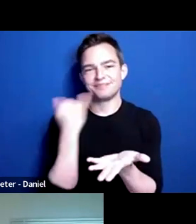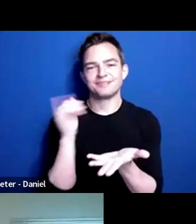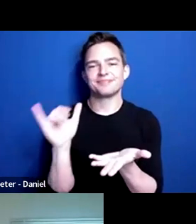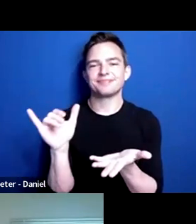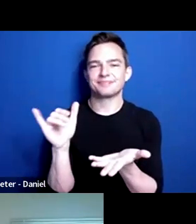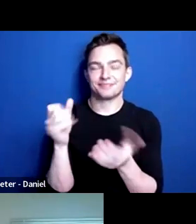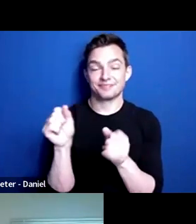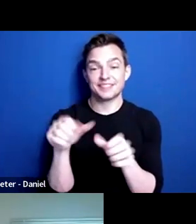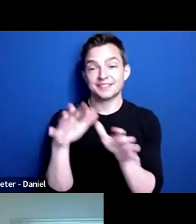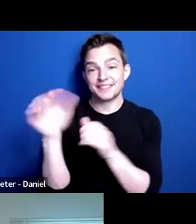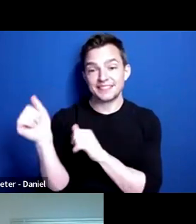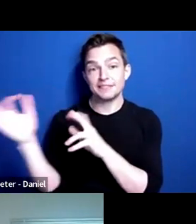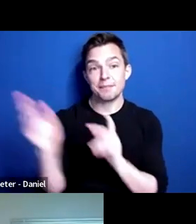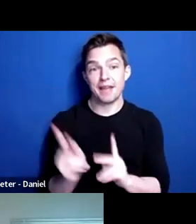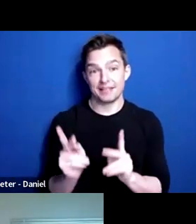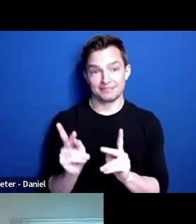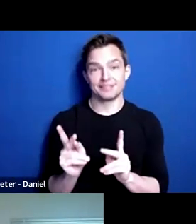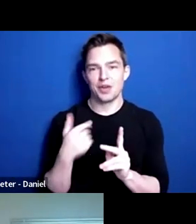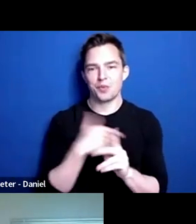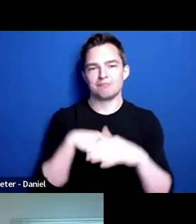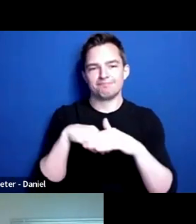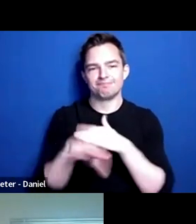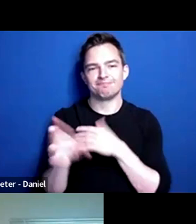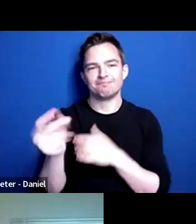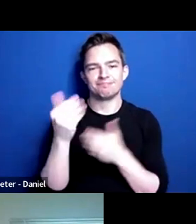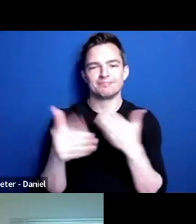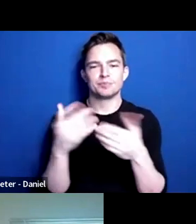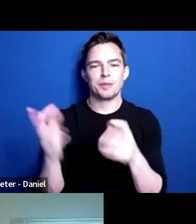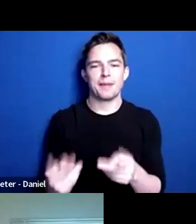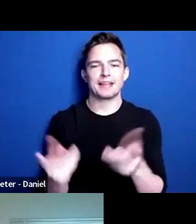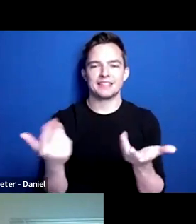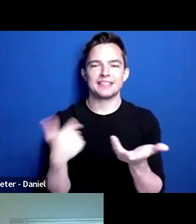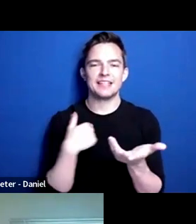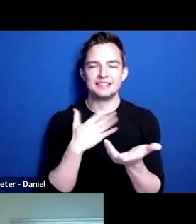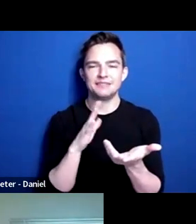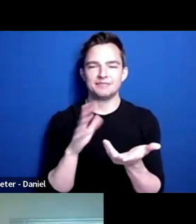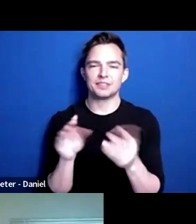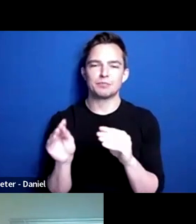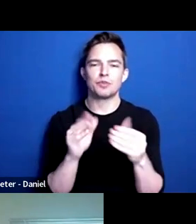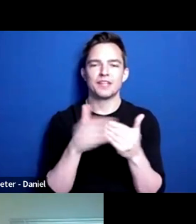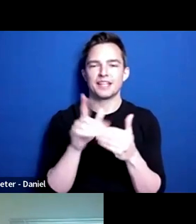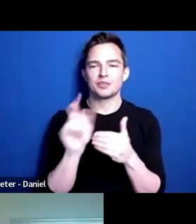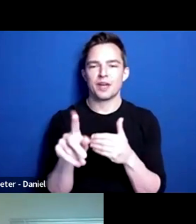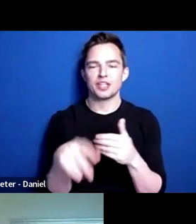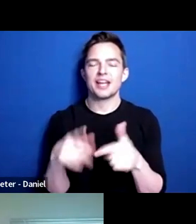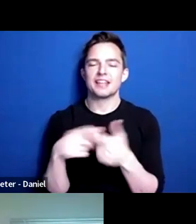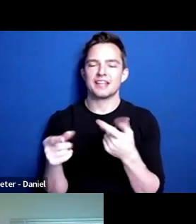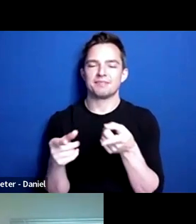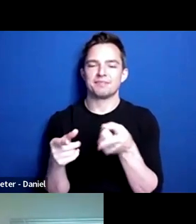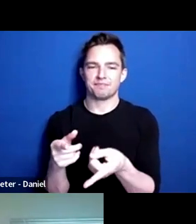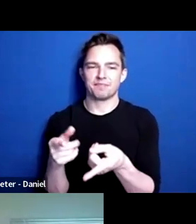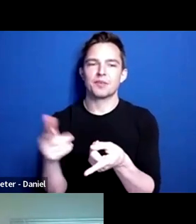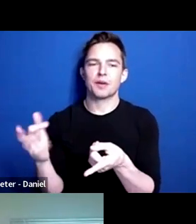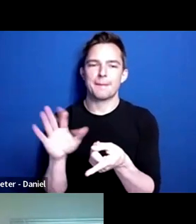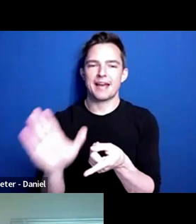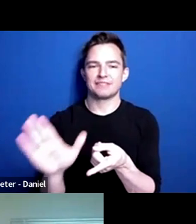if we can do that, and we'll jump right back into you once you get back, and I'll just move to the next question, and then we'll come